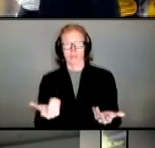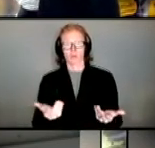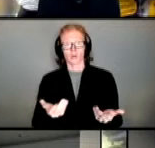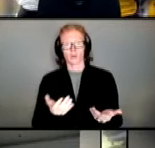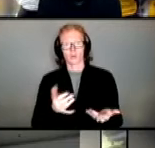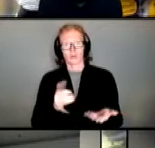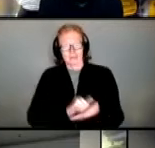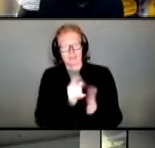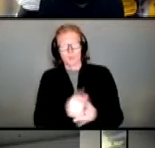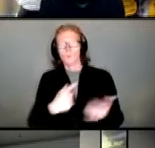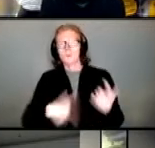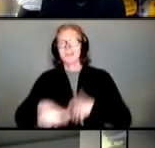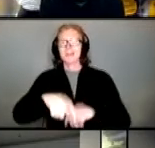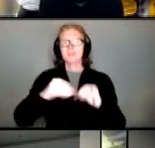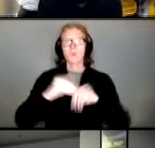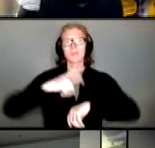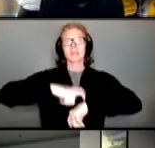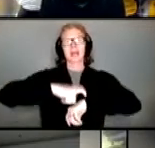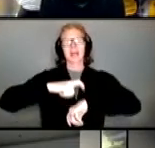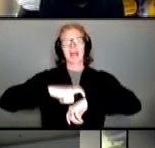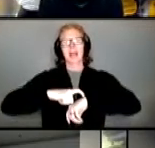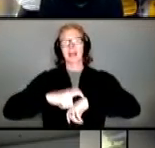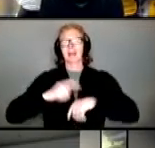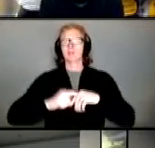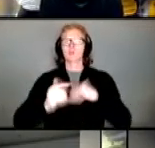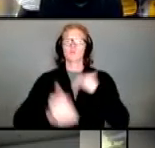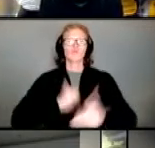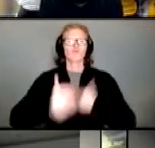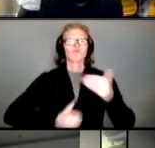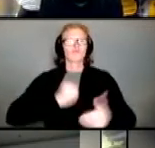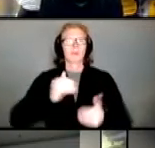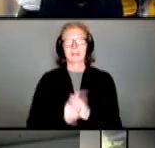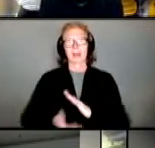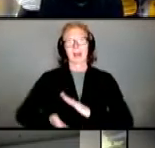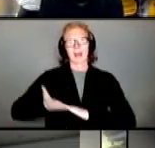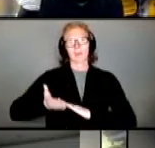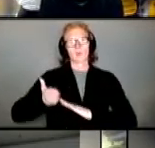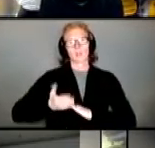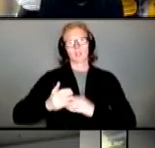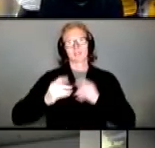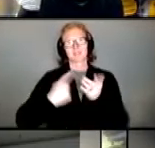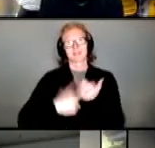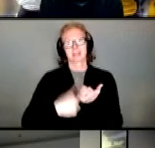We need more time somehow to do the operational discussions.